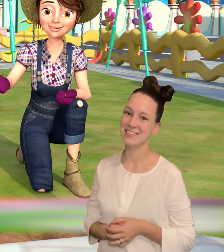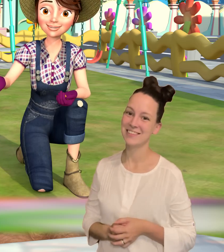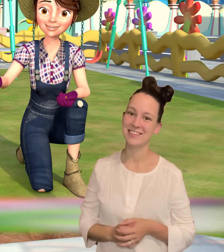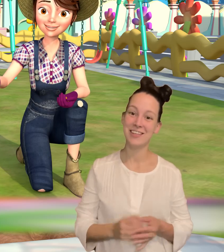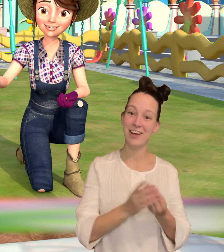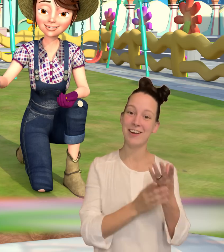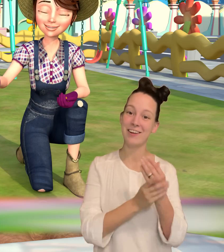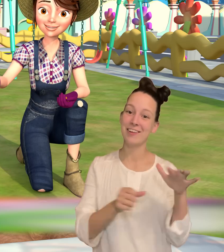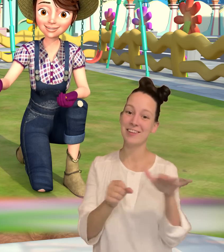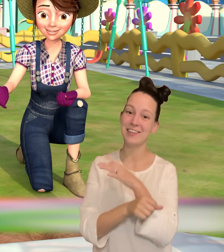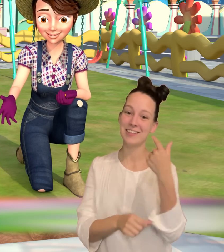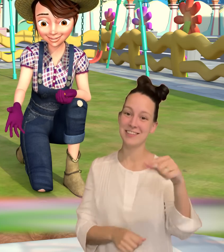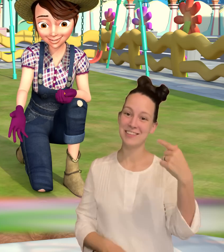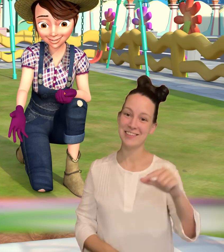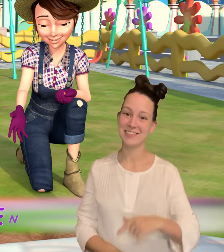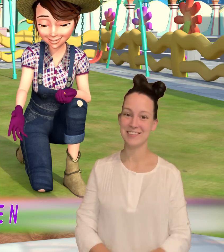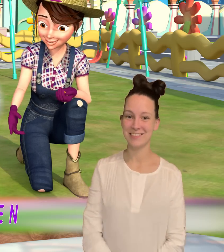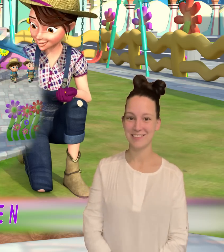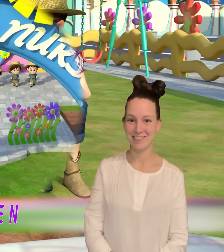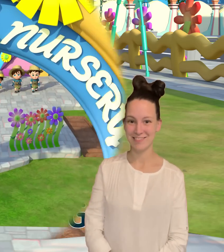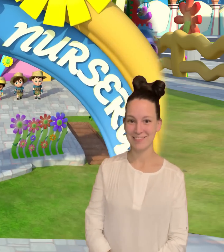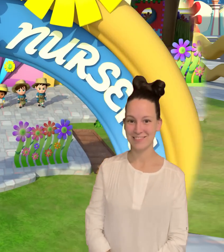end Garden full of